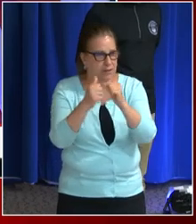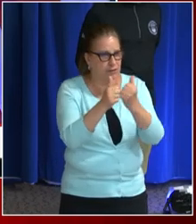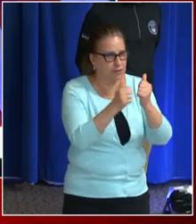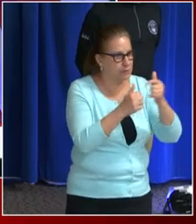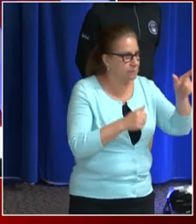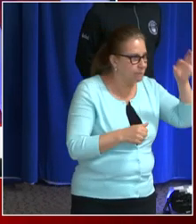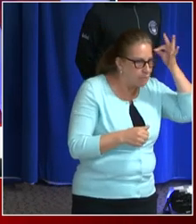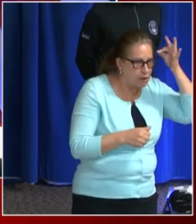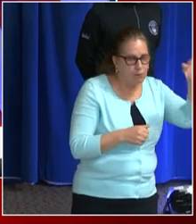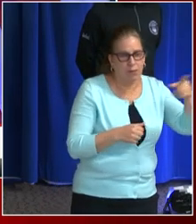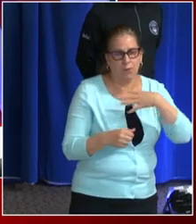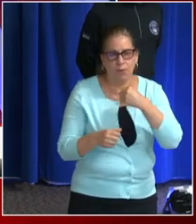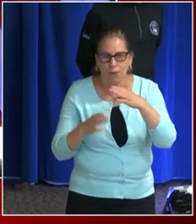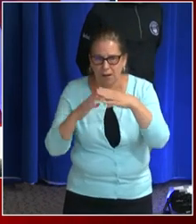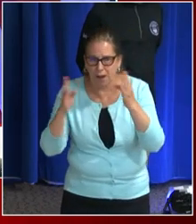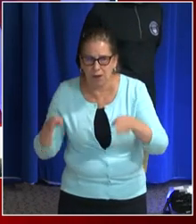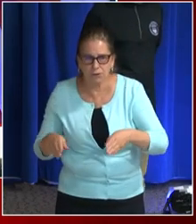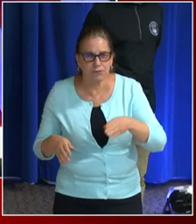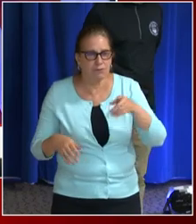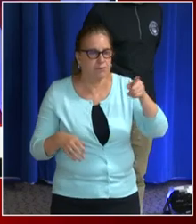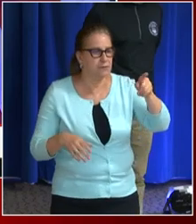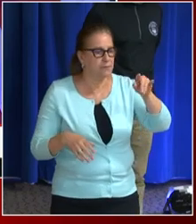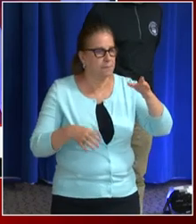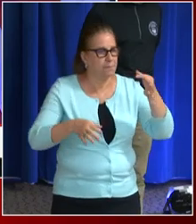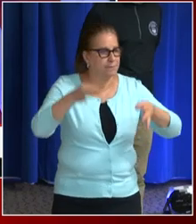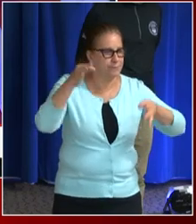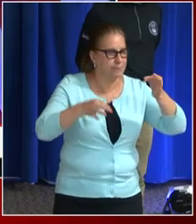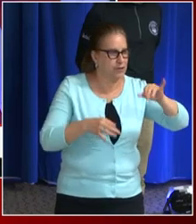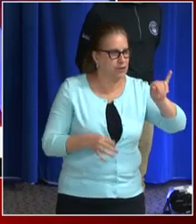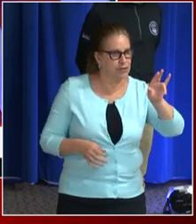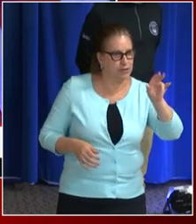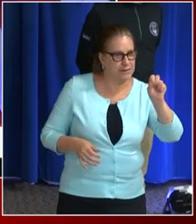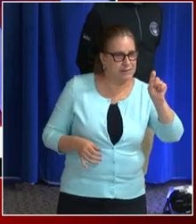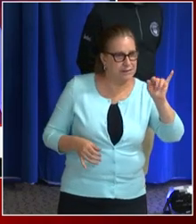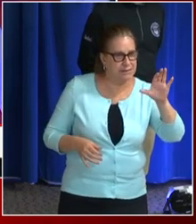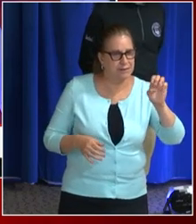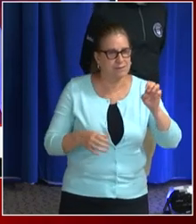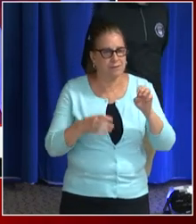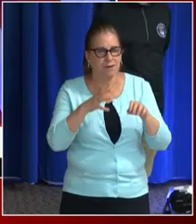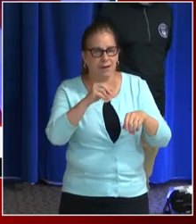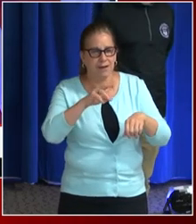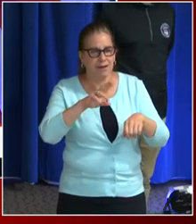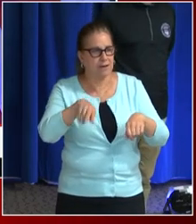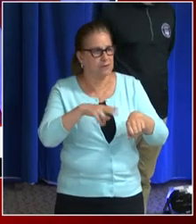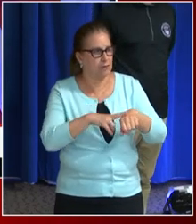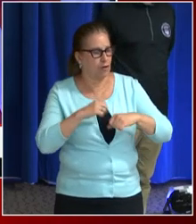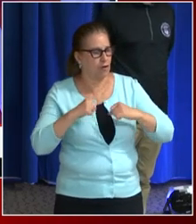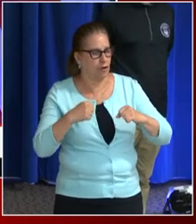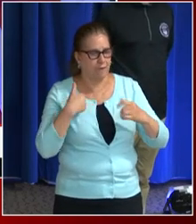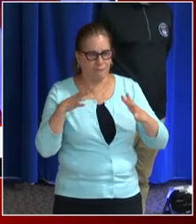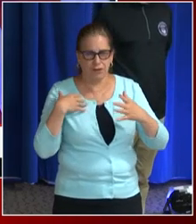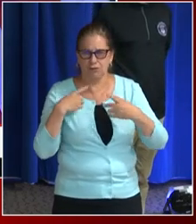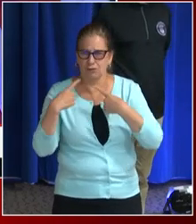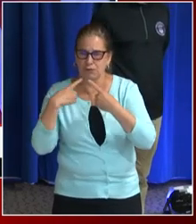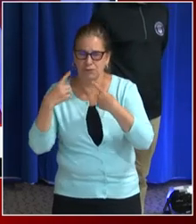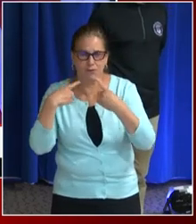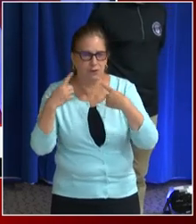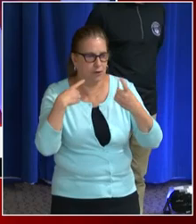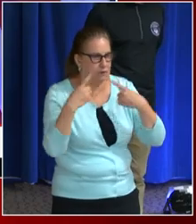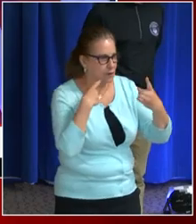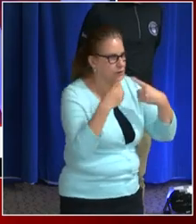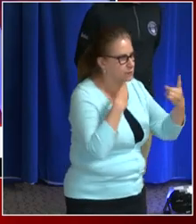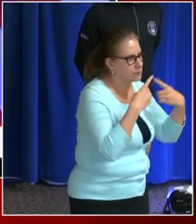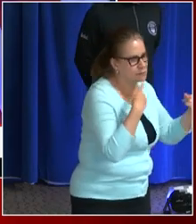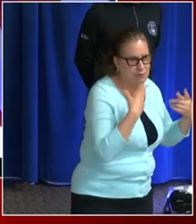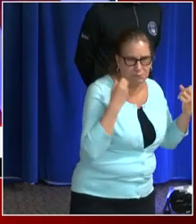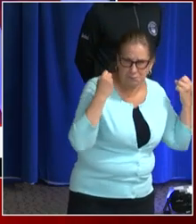House, Main Justice, and involving the National Guard. Yes. Given that people are clearly scared